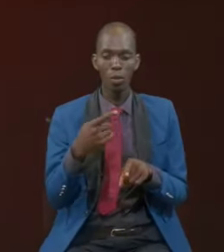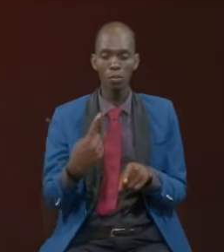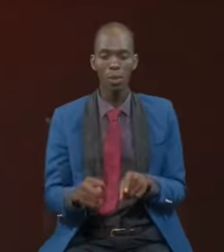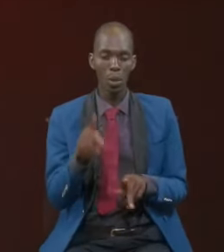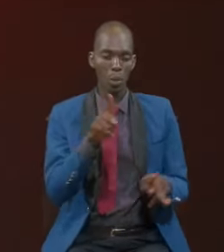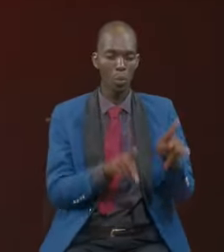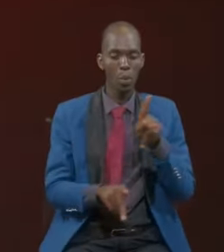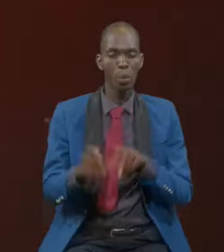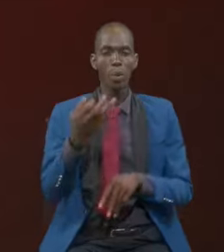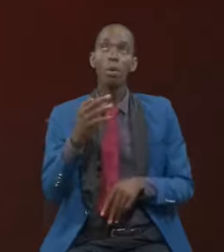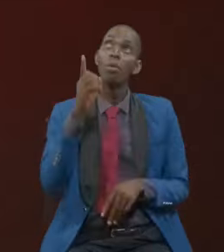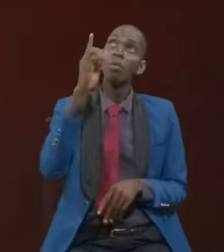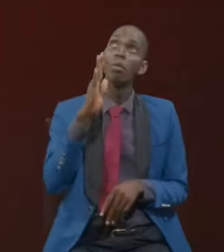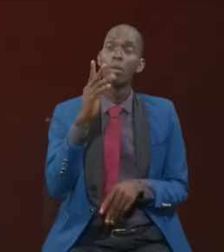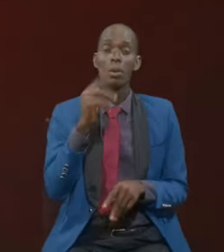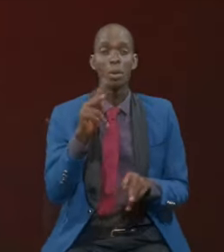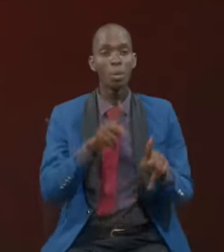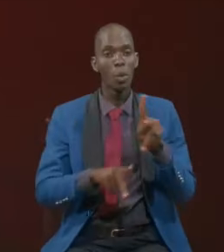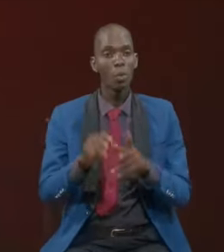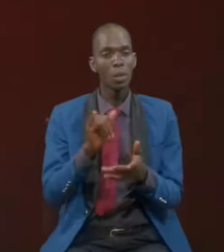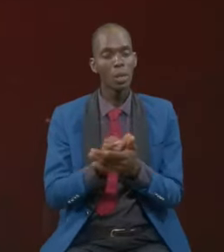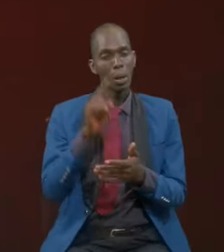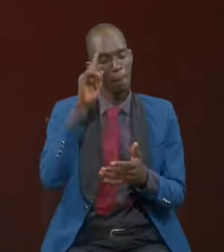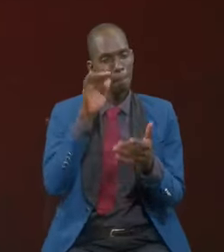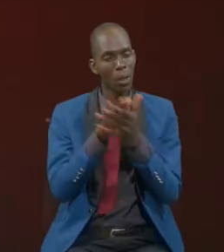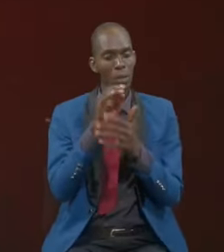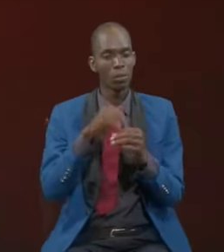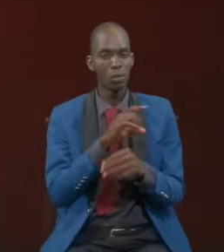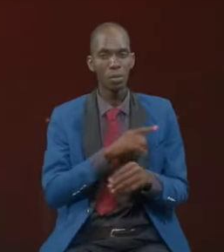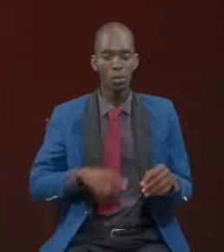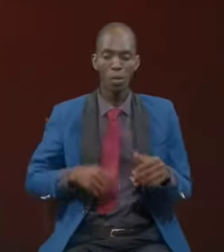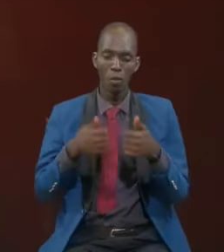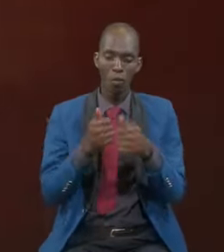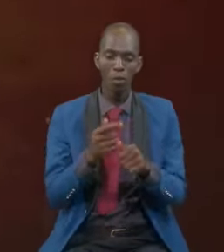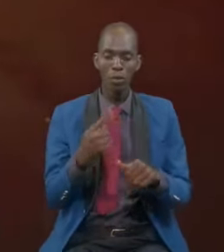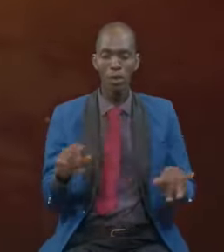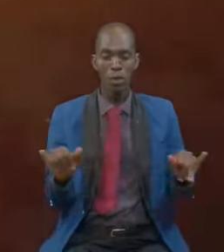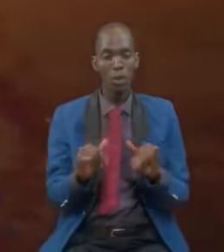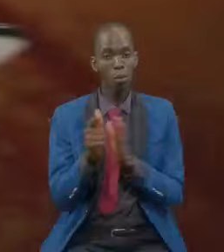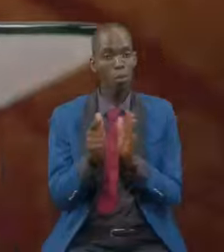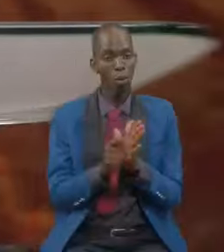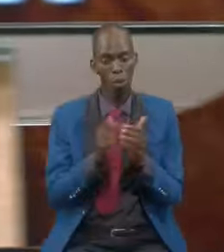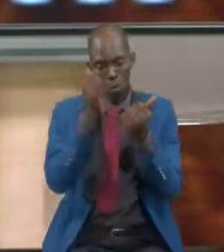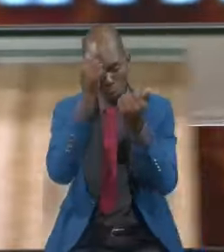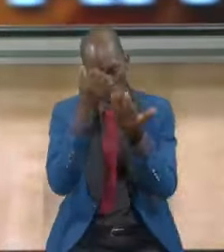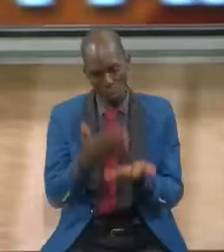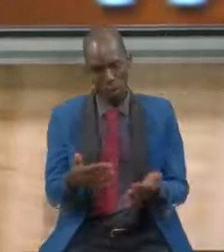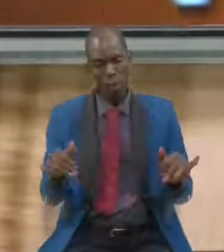the people that believe the same Lord, they follow the same Lord, and they obey the same